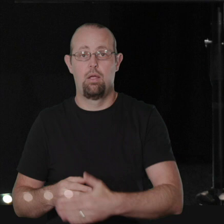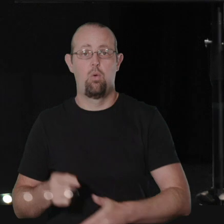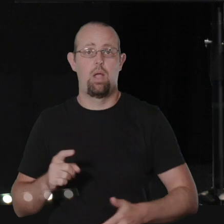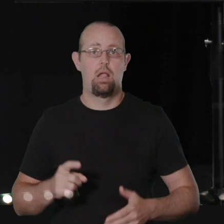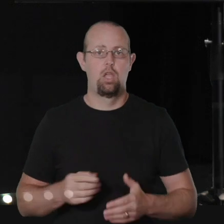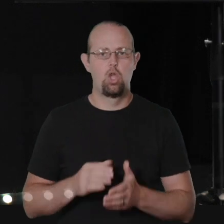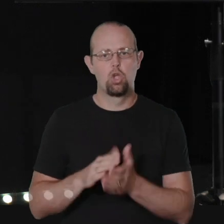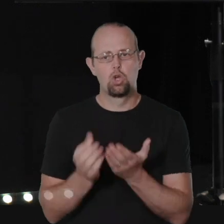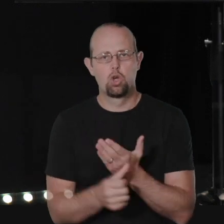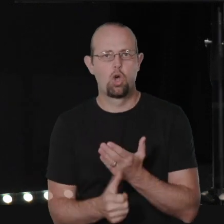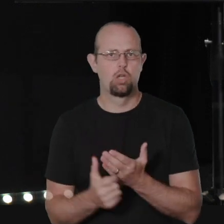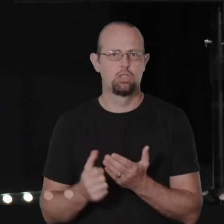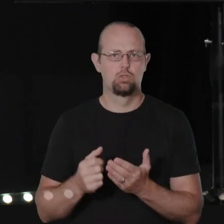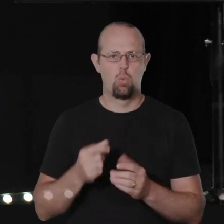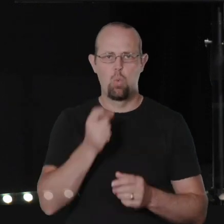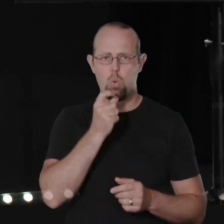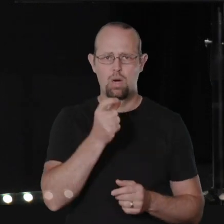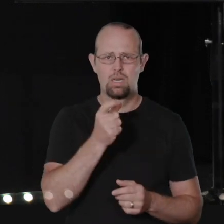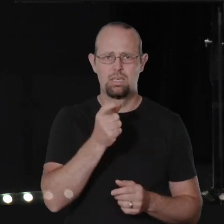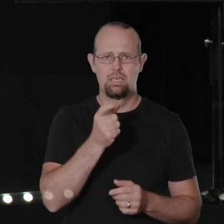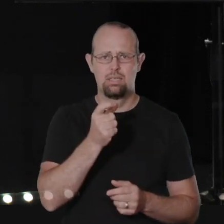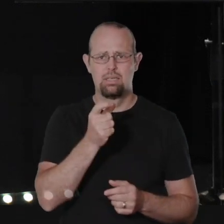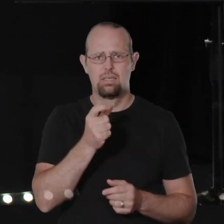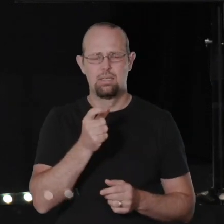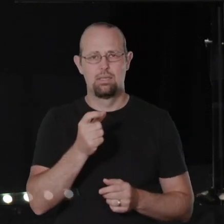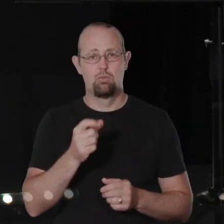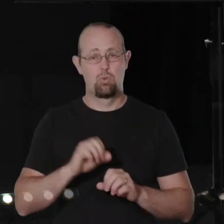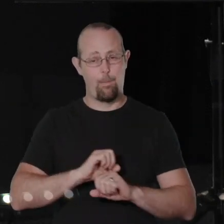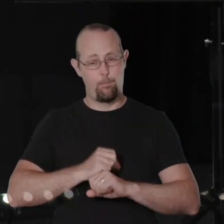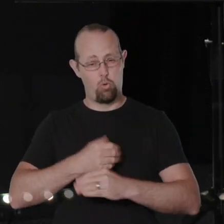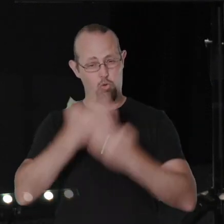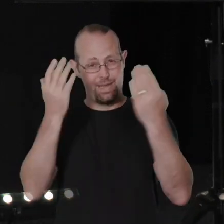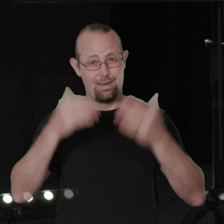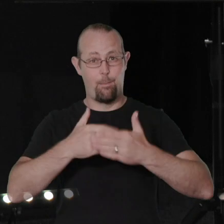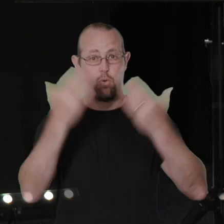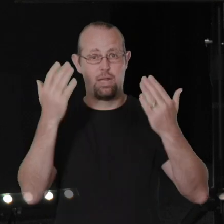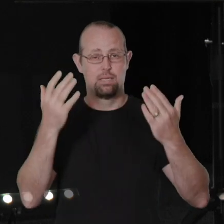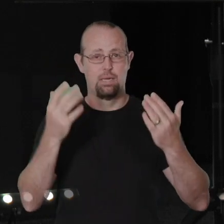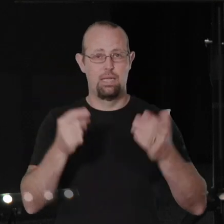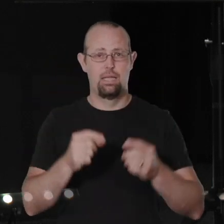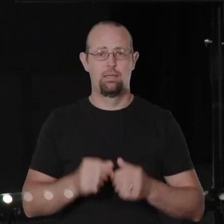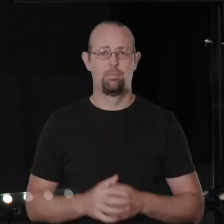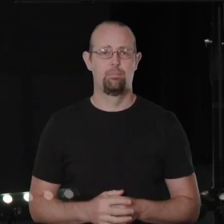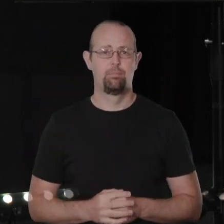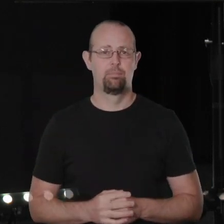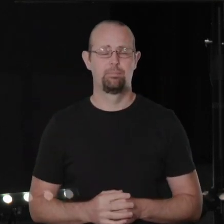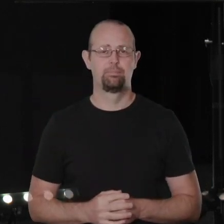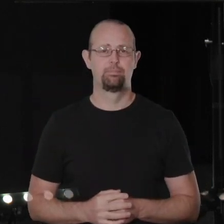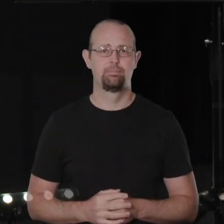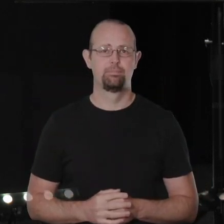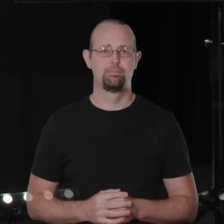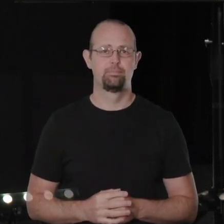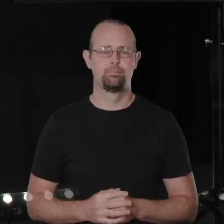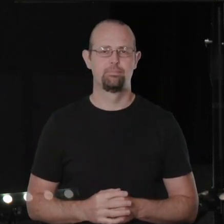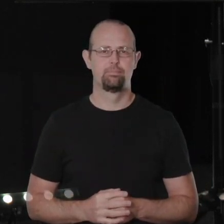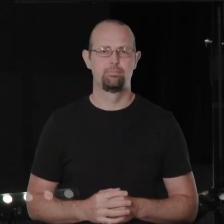case. Psalm 119, verse 105 says, your word is a lamp to my feet and a light to